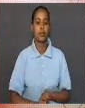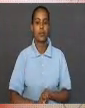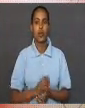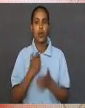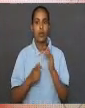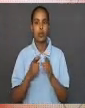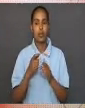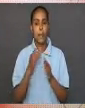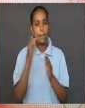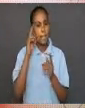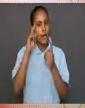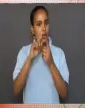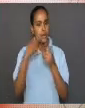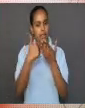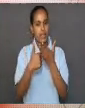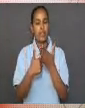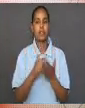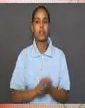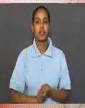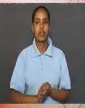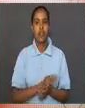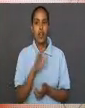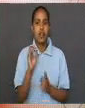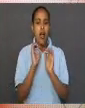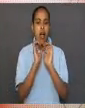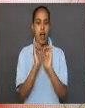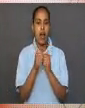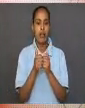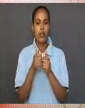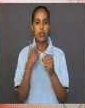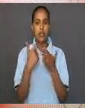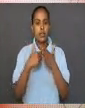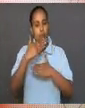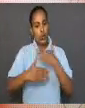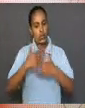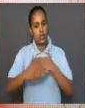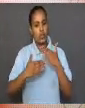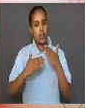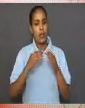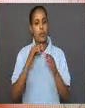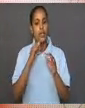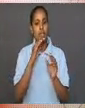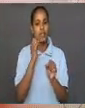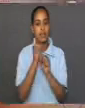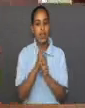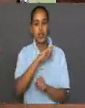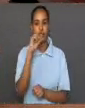What would be the purpose of this, and how would this process be done?